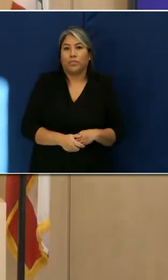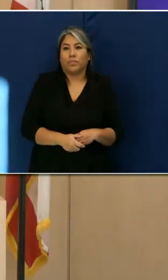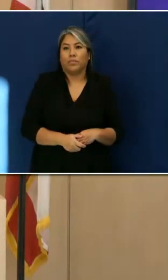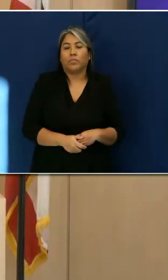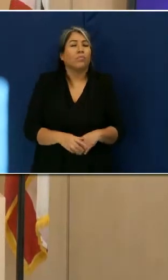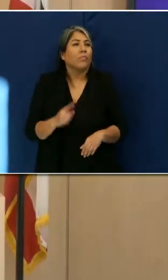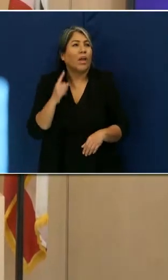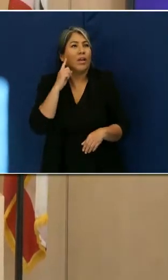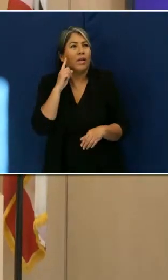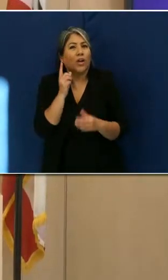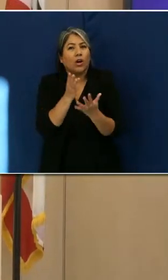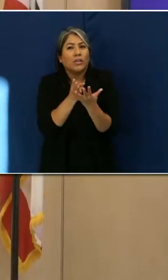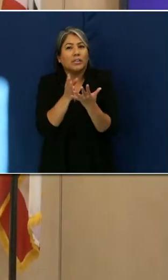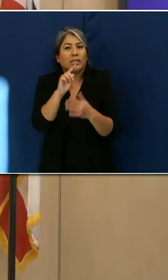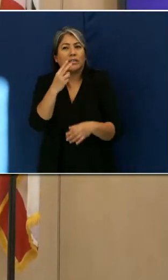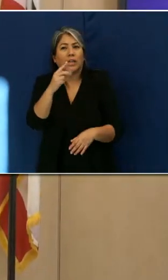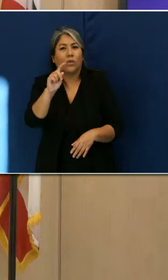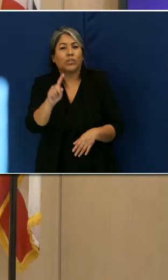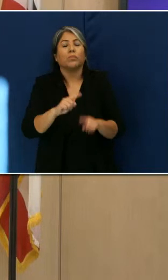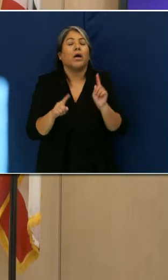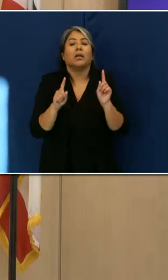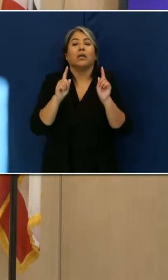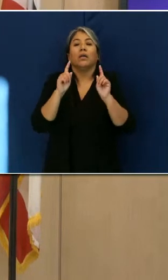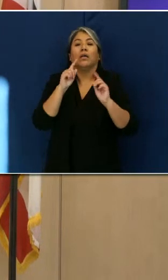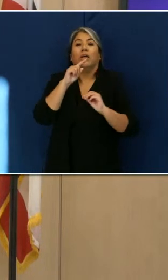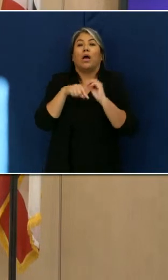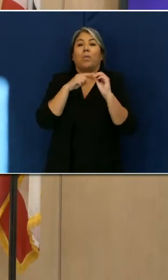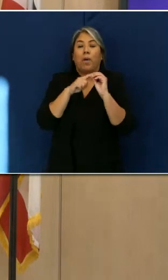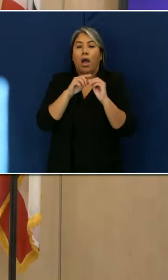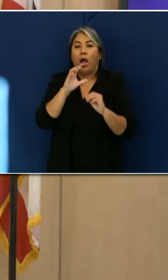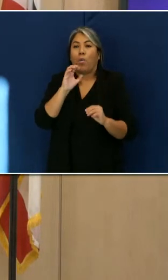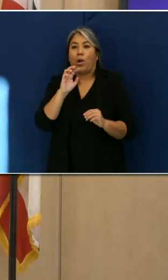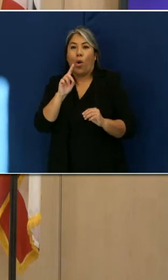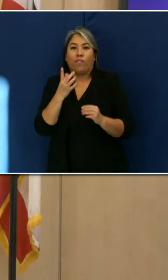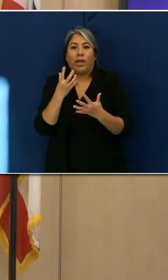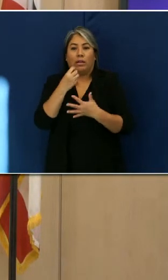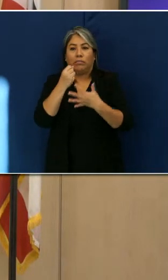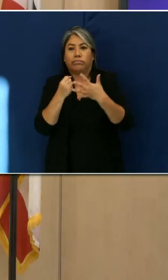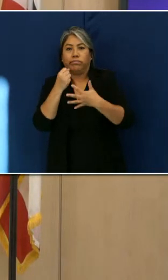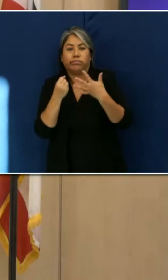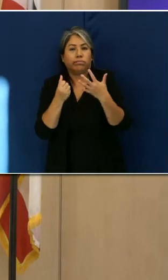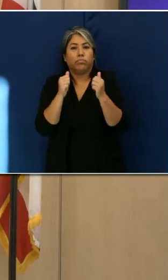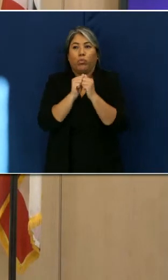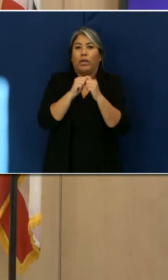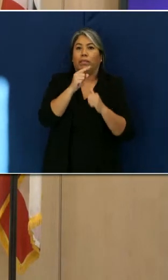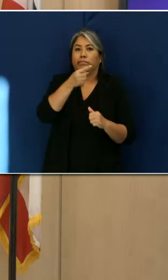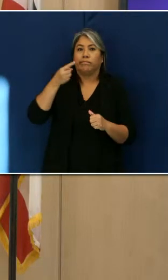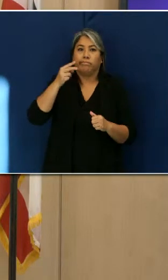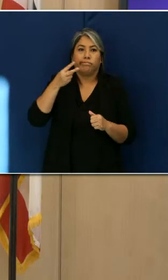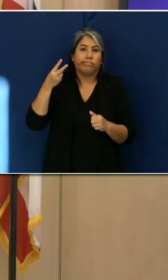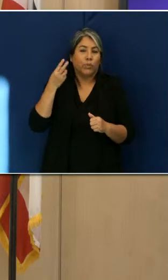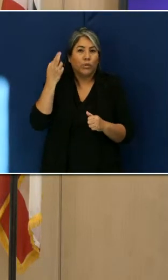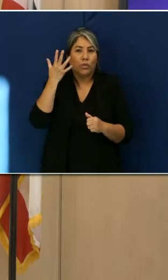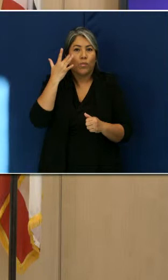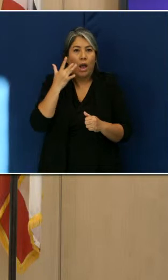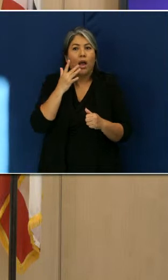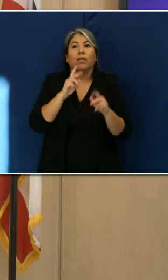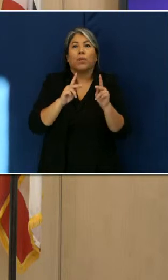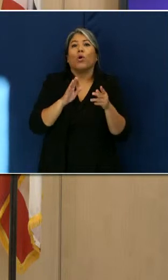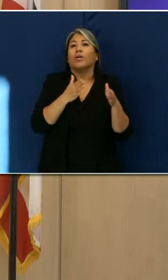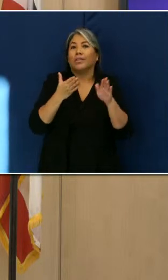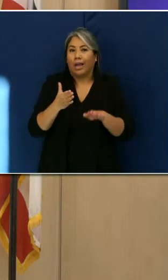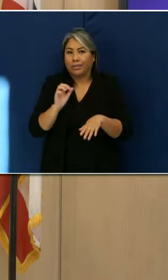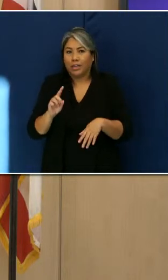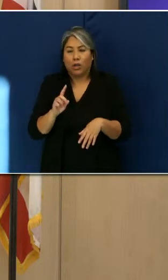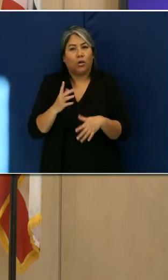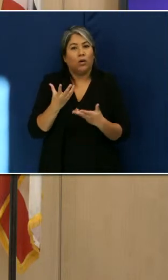I didn't hear the second question, but regarding where COVID lines up with the leading causes of death in San Diego, it